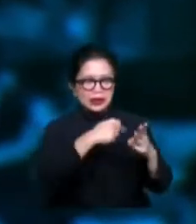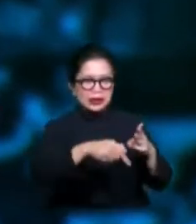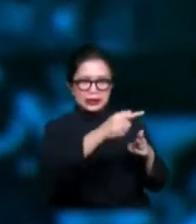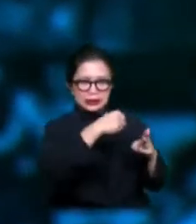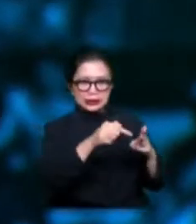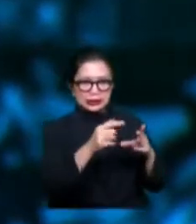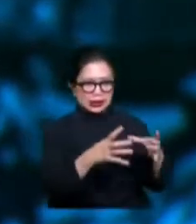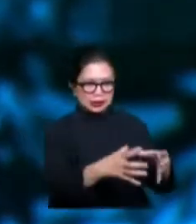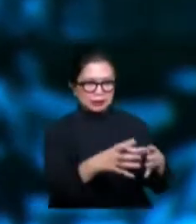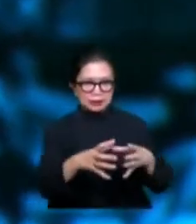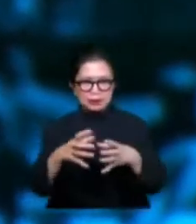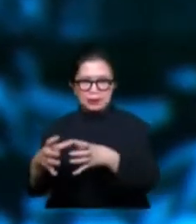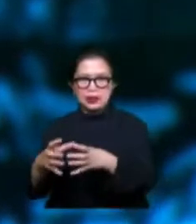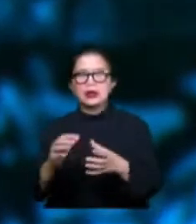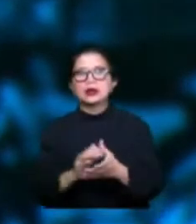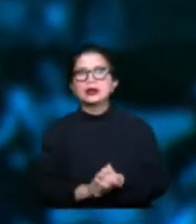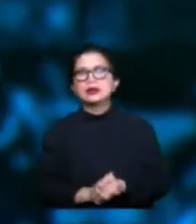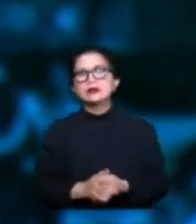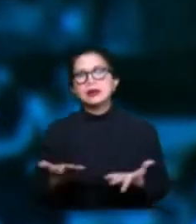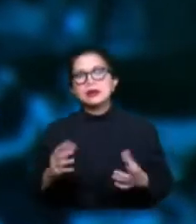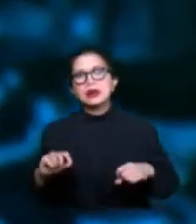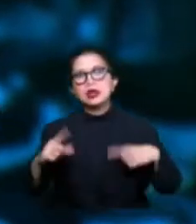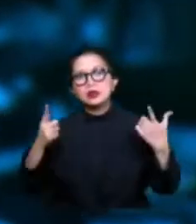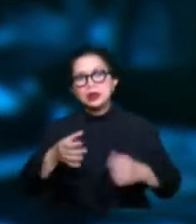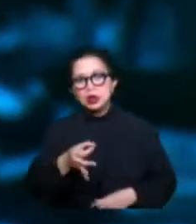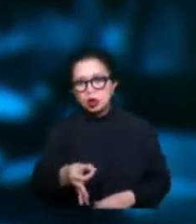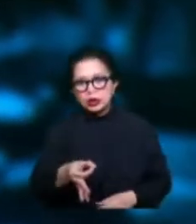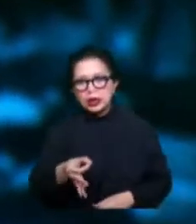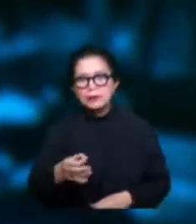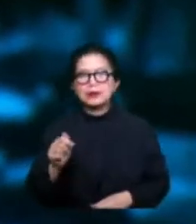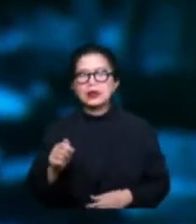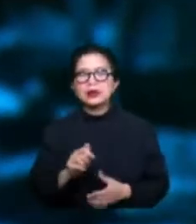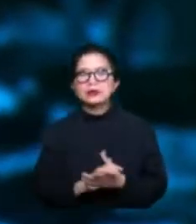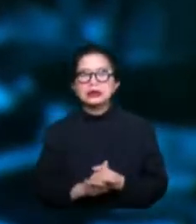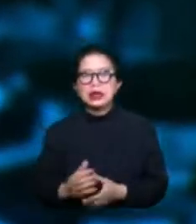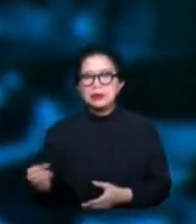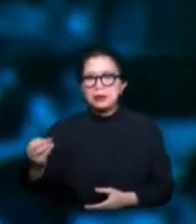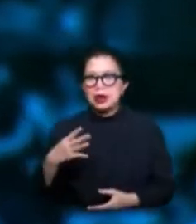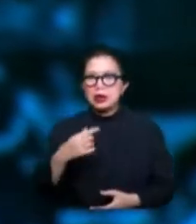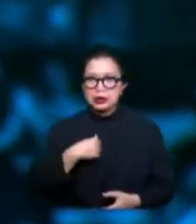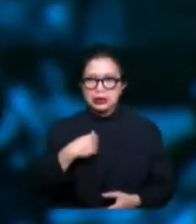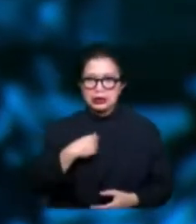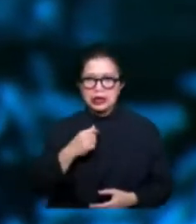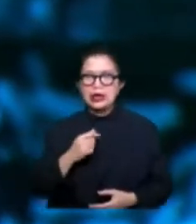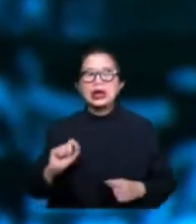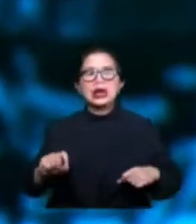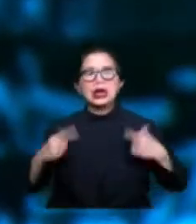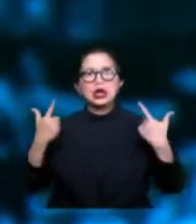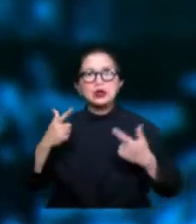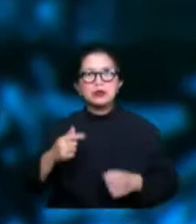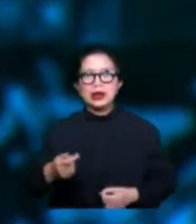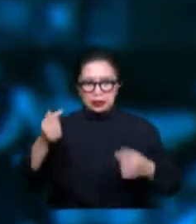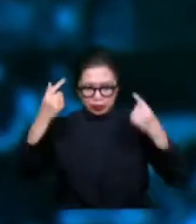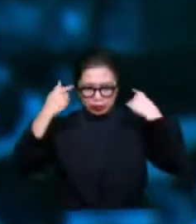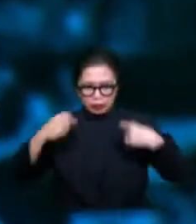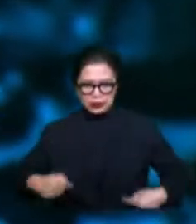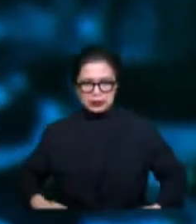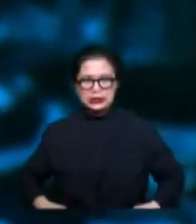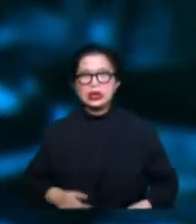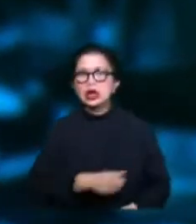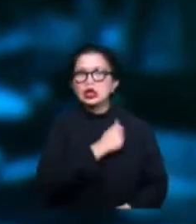affect health: the physical environment, the social environment, and availability of and access to health and